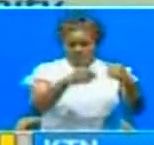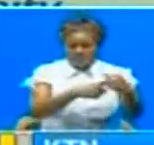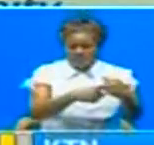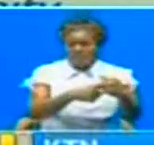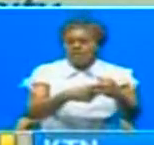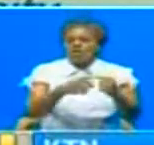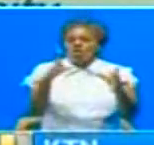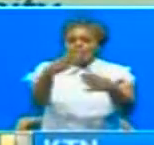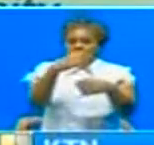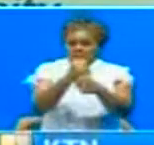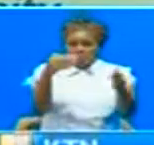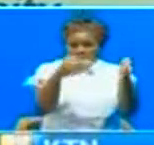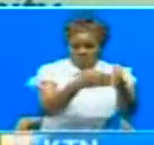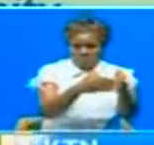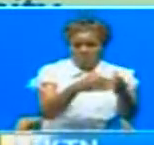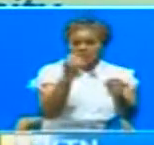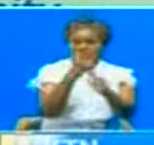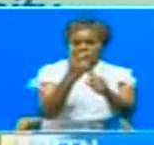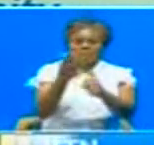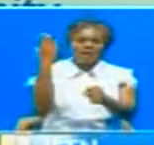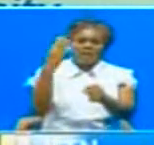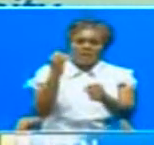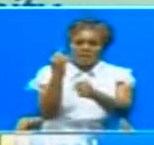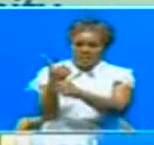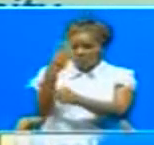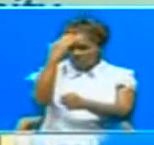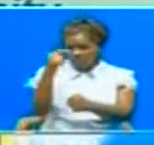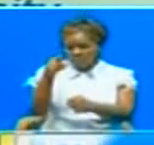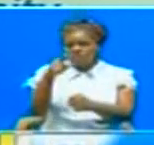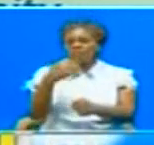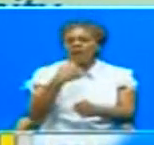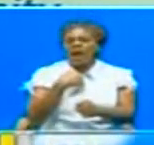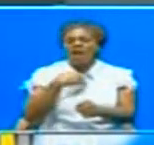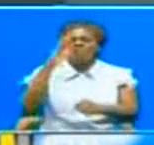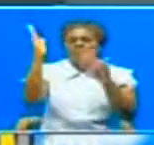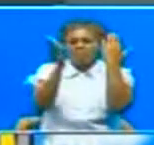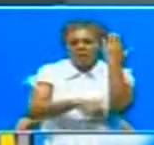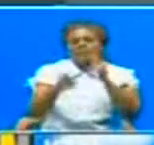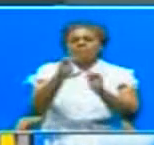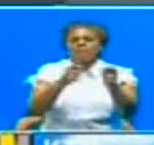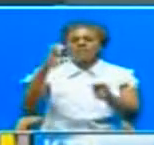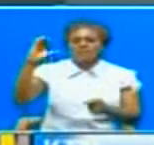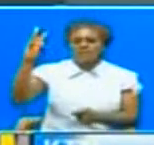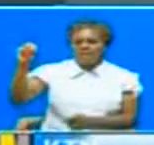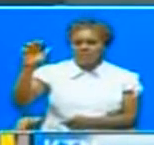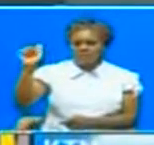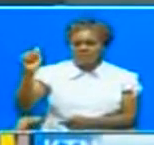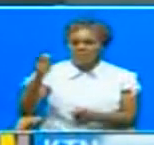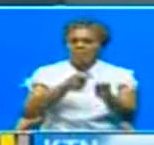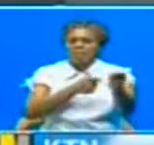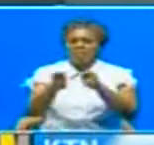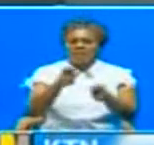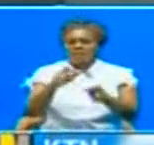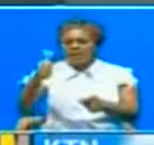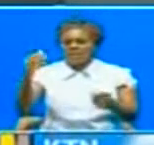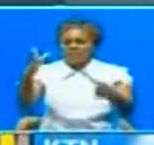been suspended from trade since September 2011, following claims of fraud and bad governance. CMC has been under the management of